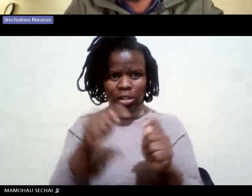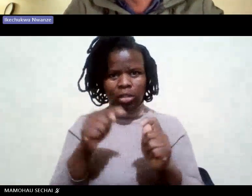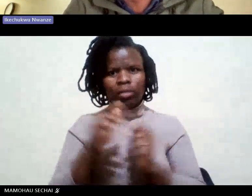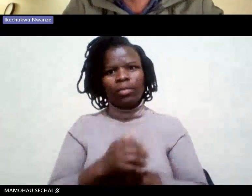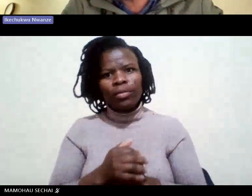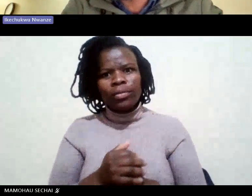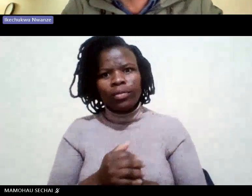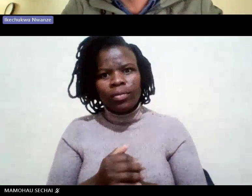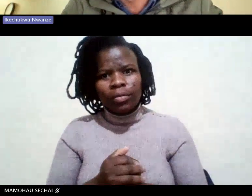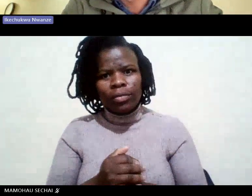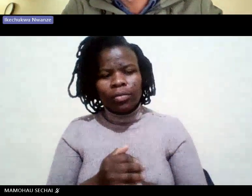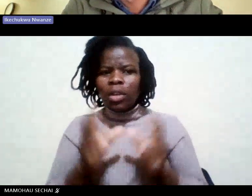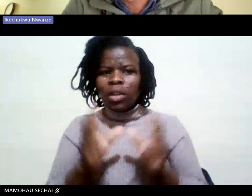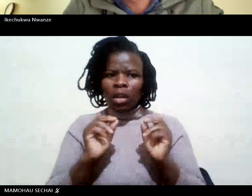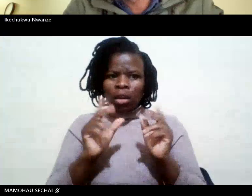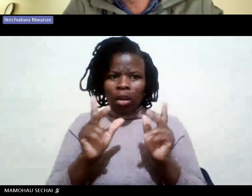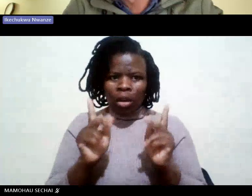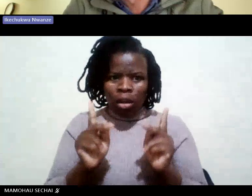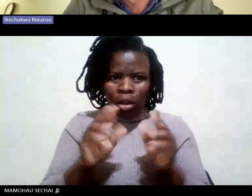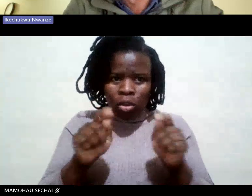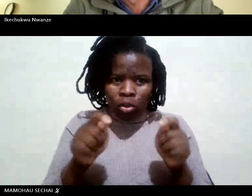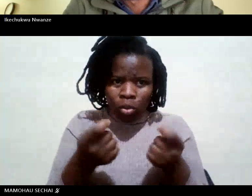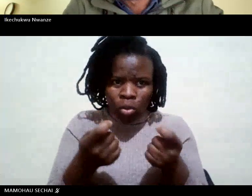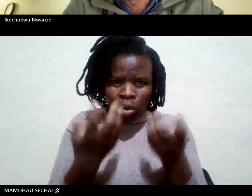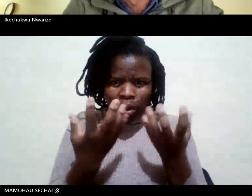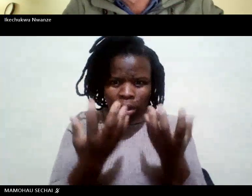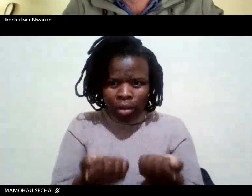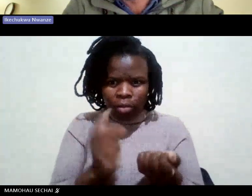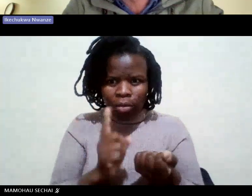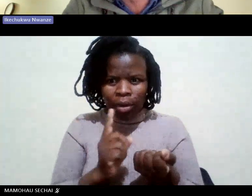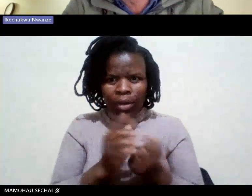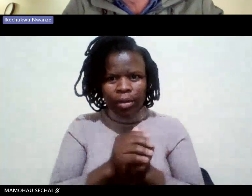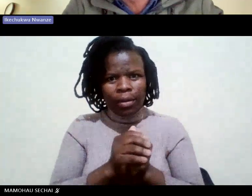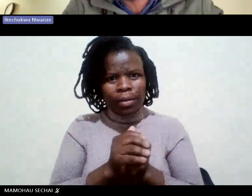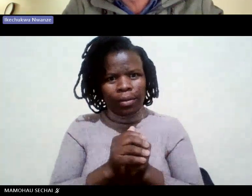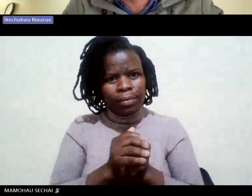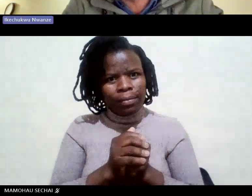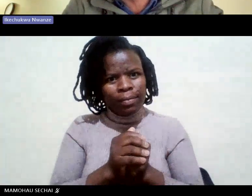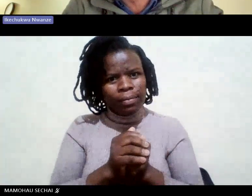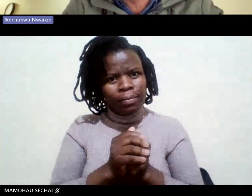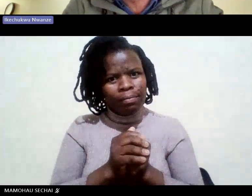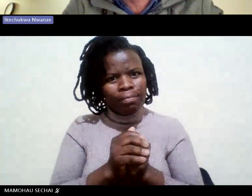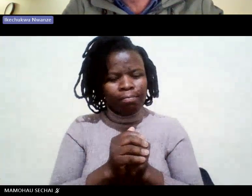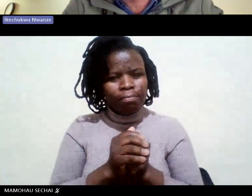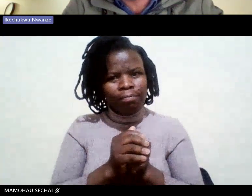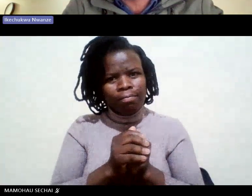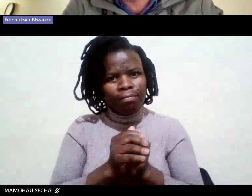Okay, so we have the best way to use this time now, because